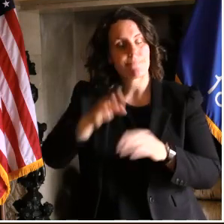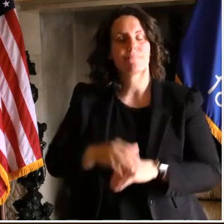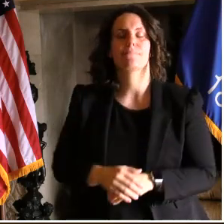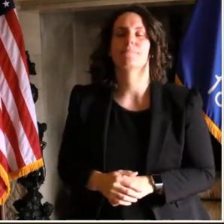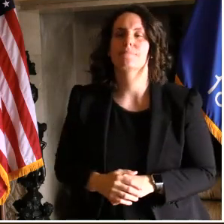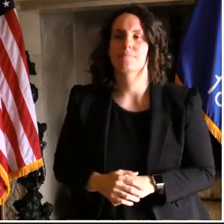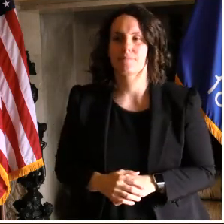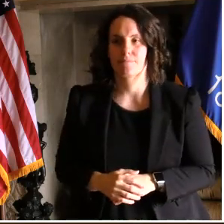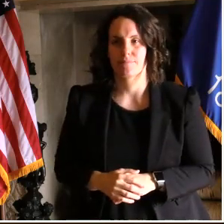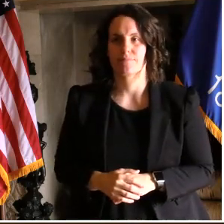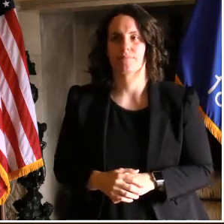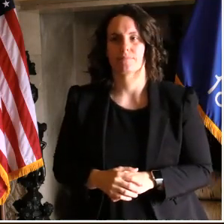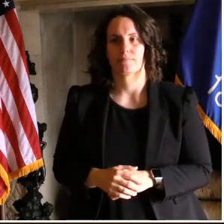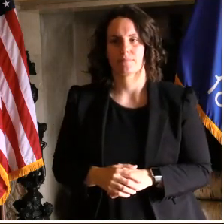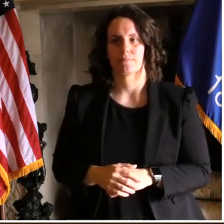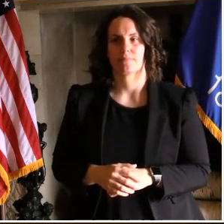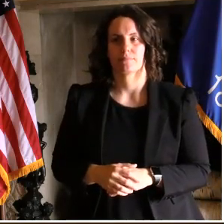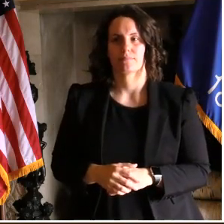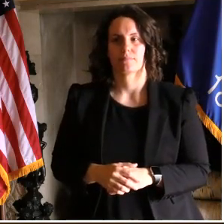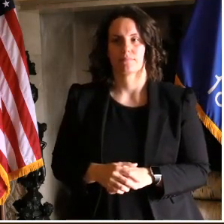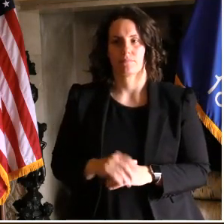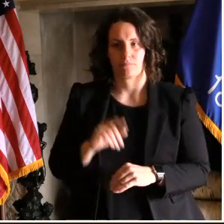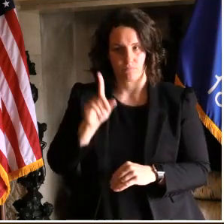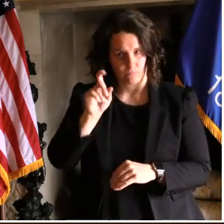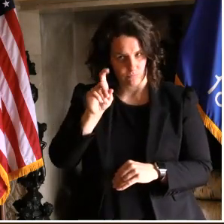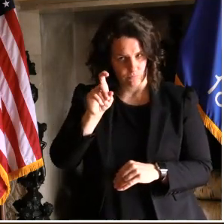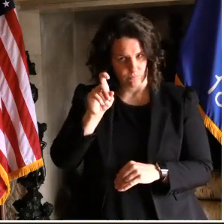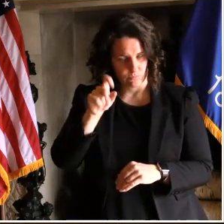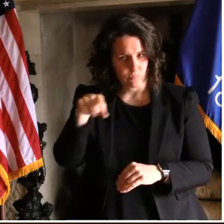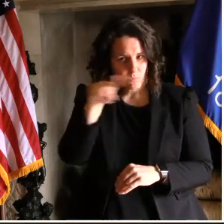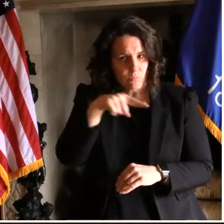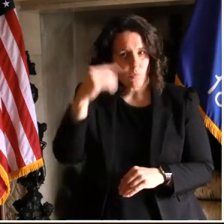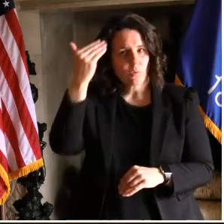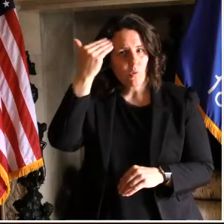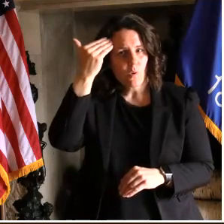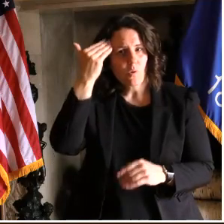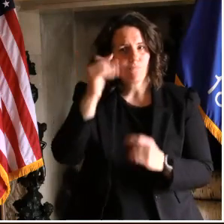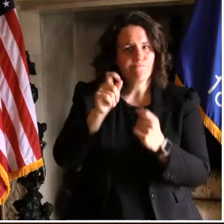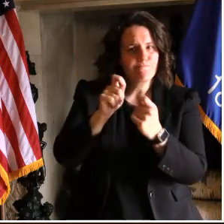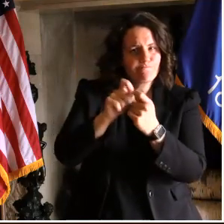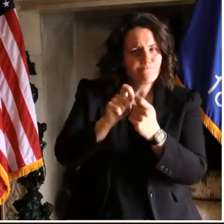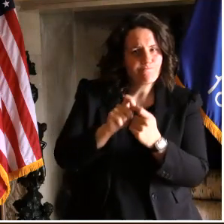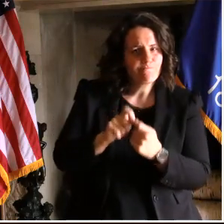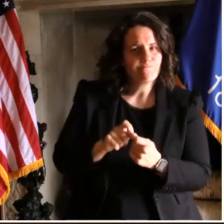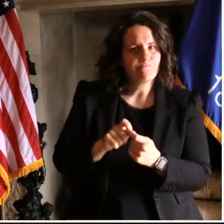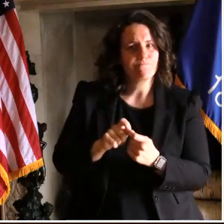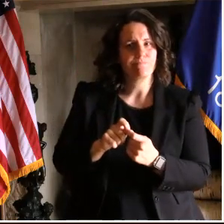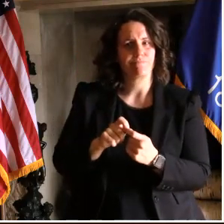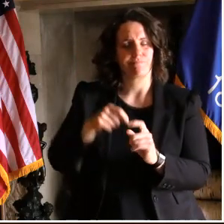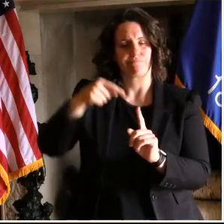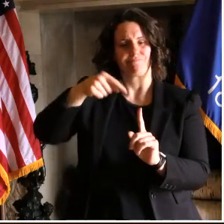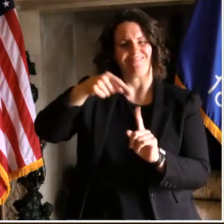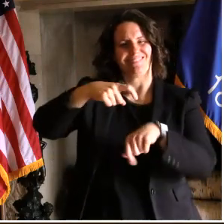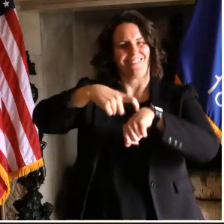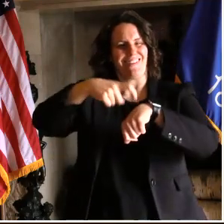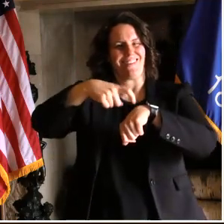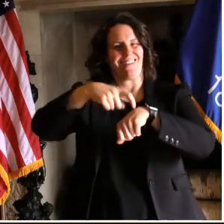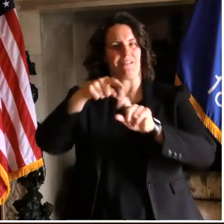Do we know, do you have any additional details yet on the timing of this order? Is that all going to come, like how long it's going to